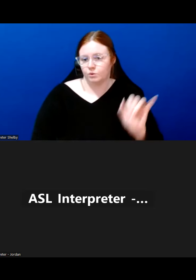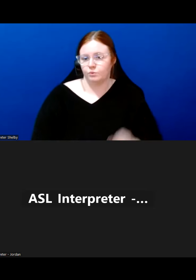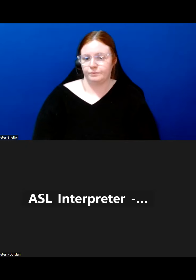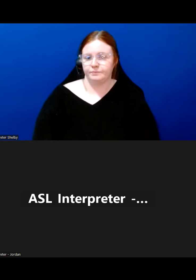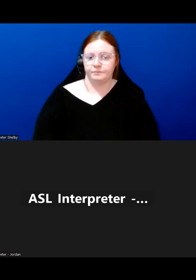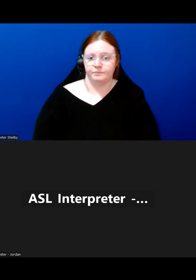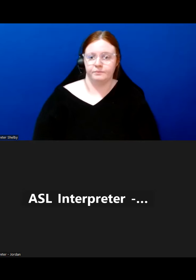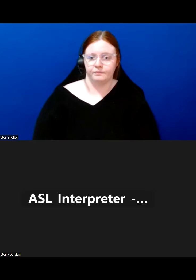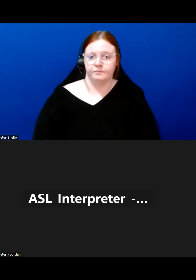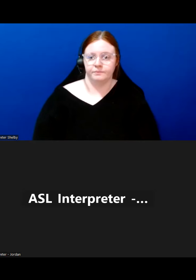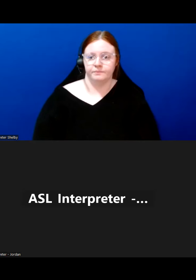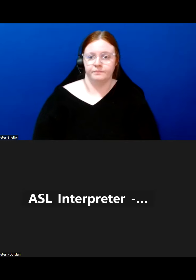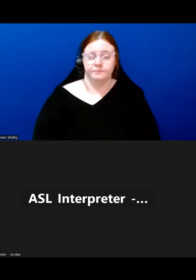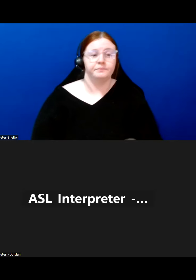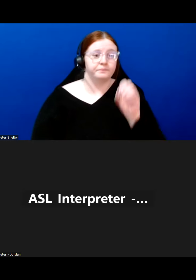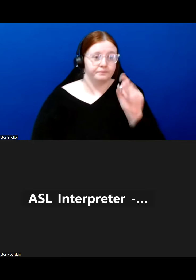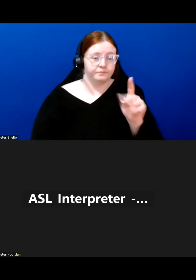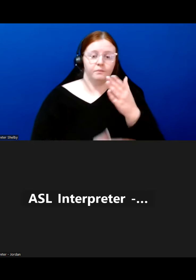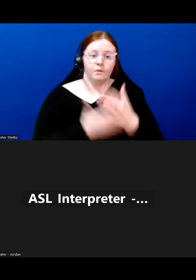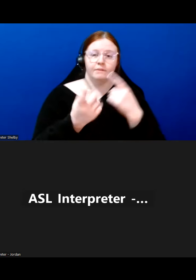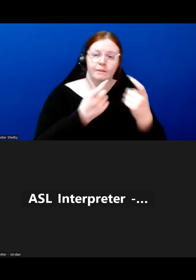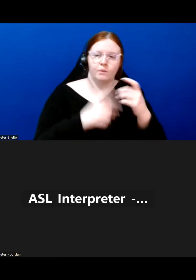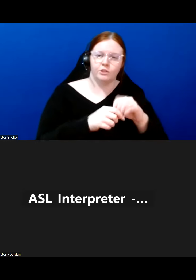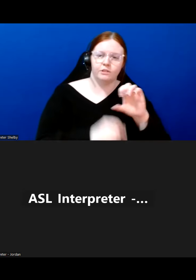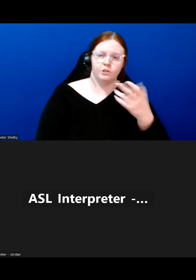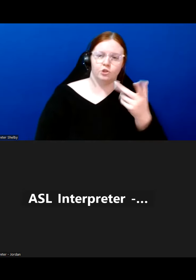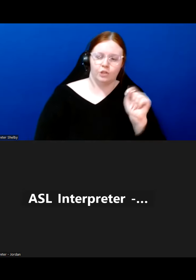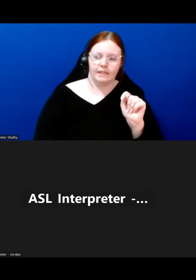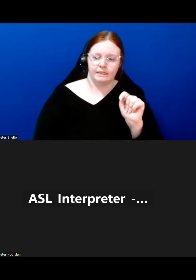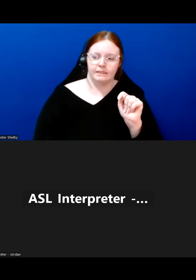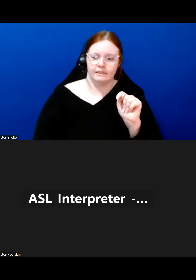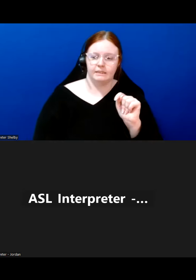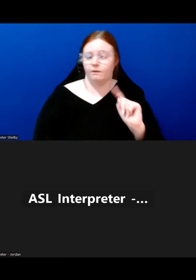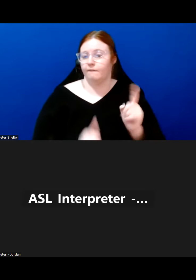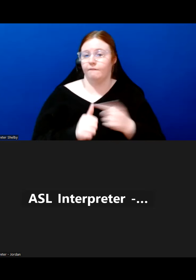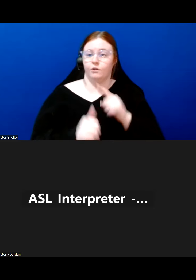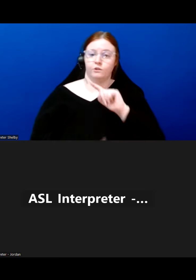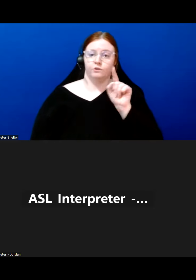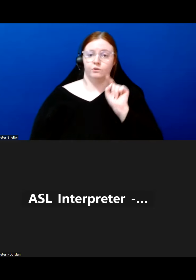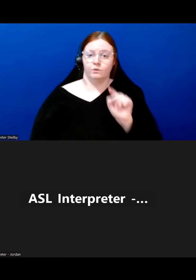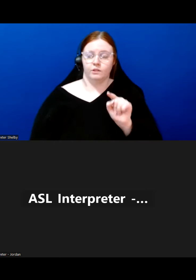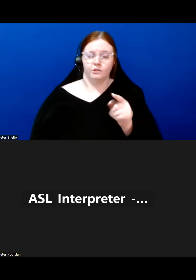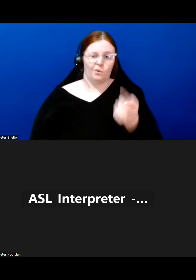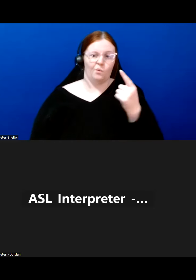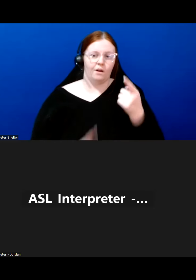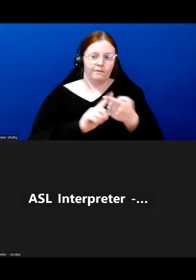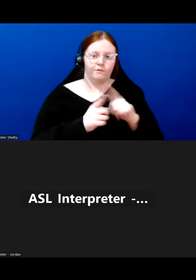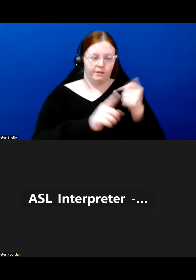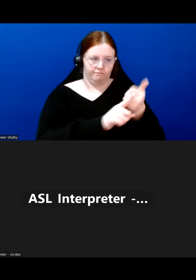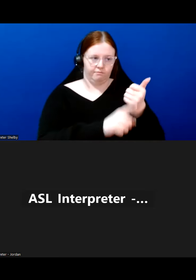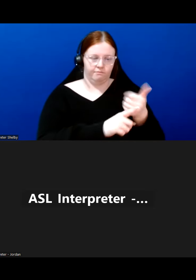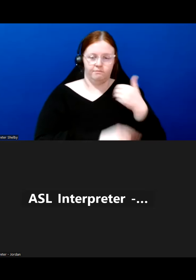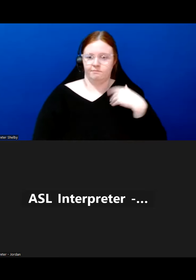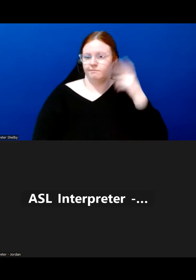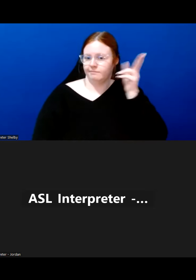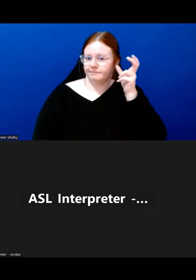Okay. We do have some questions there in the chat. So the first question is, one of my friends has a problem with hearing,